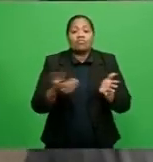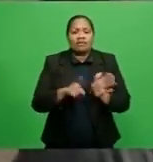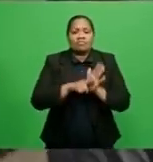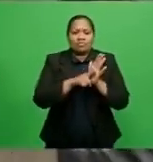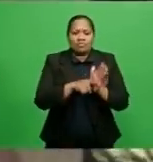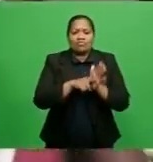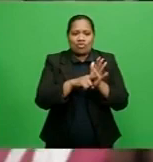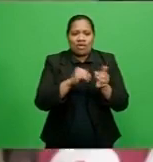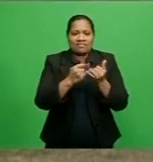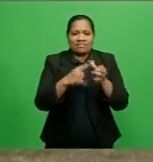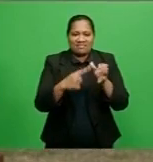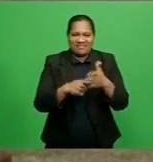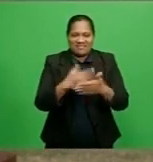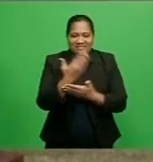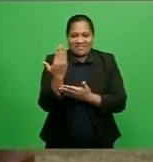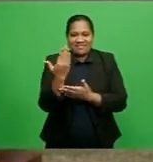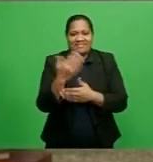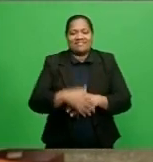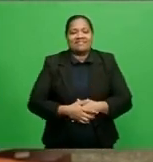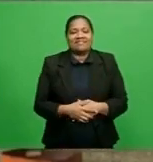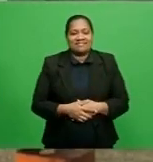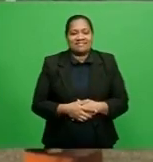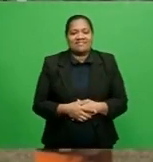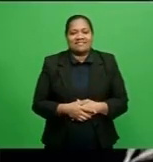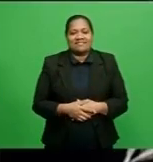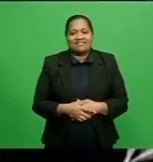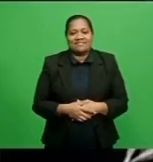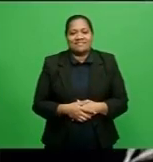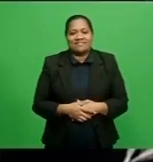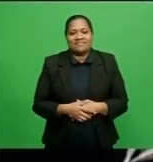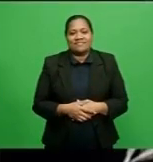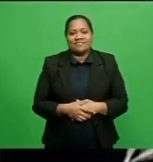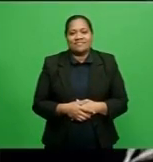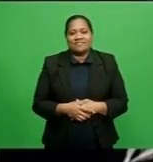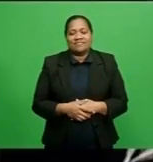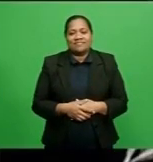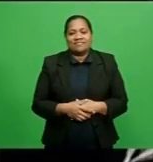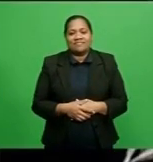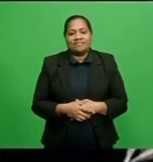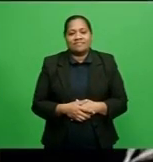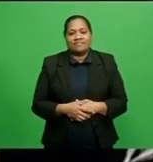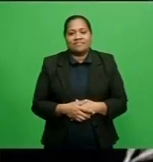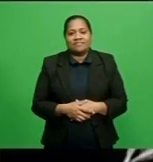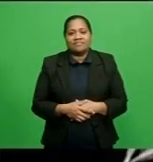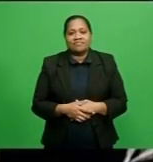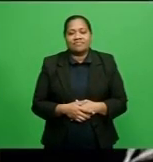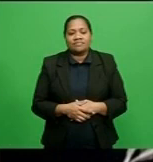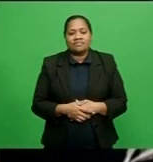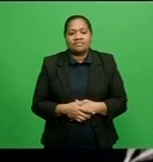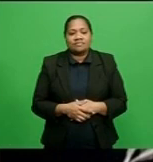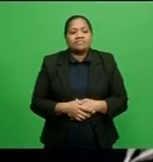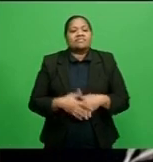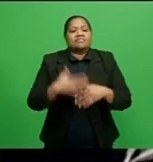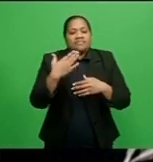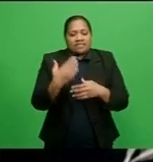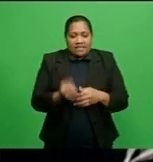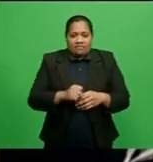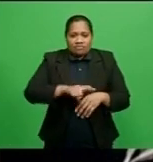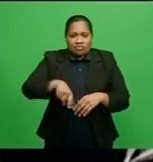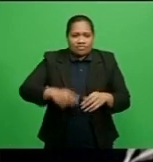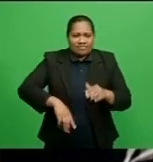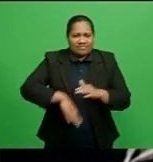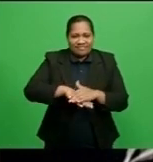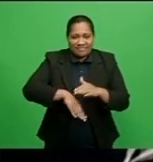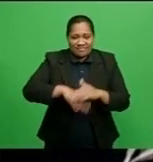Saturday. Felipe Naikaso, FBC Sports. The Flow Valves Island Accommodation Suva football side